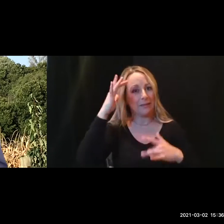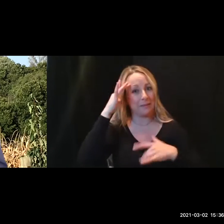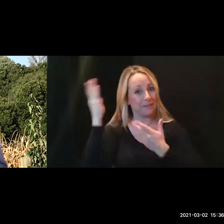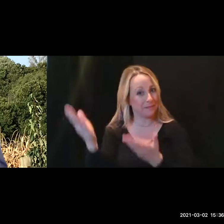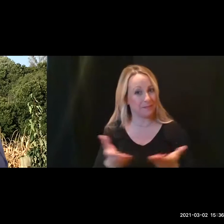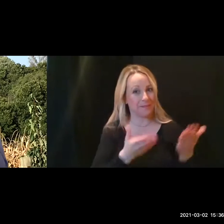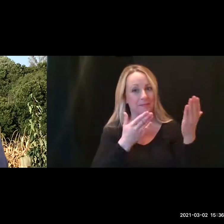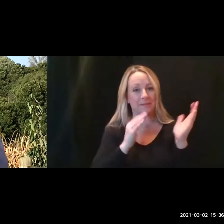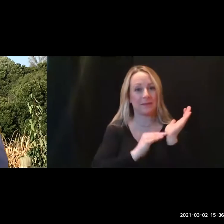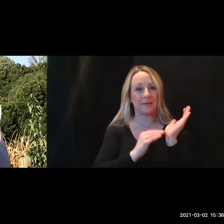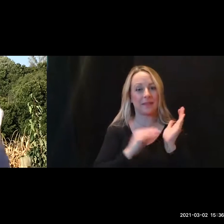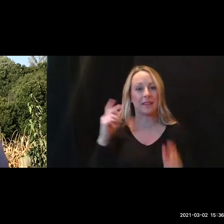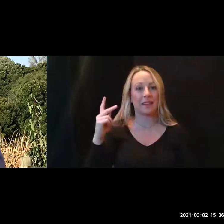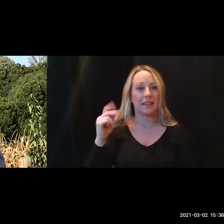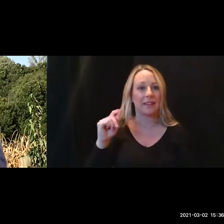Thanks, Ed.